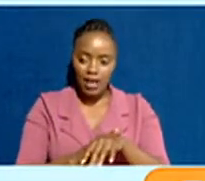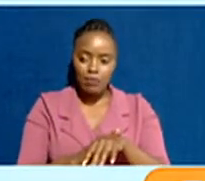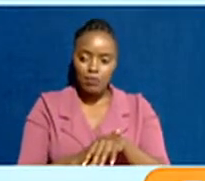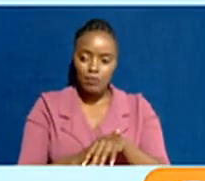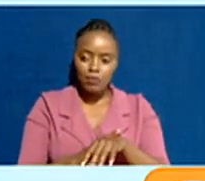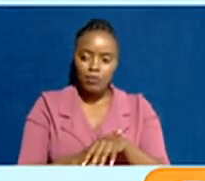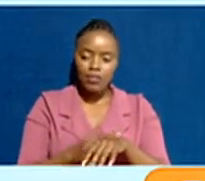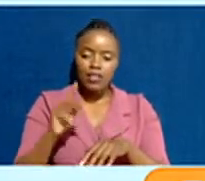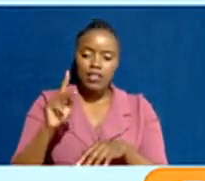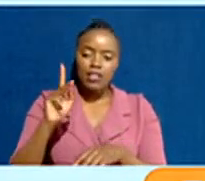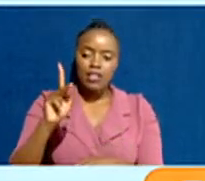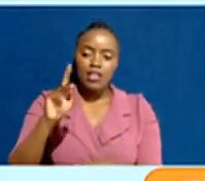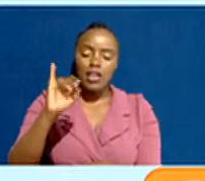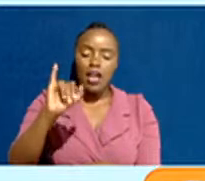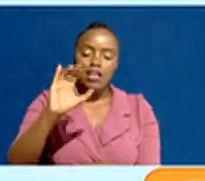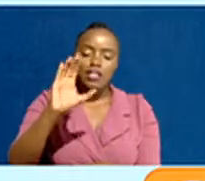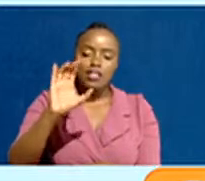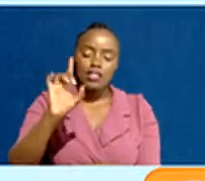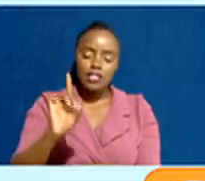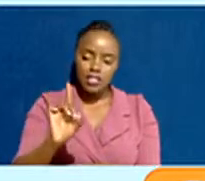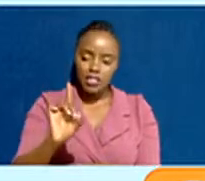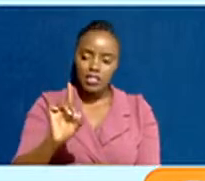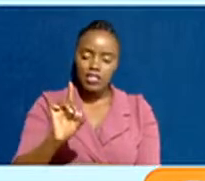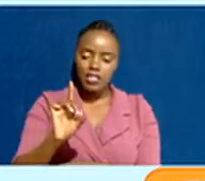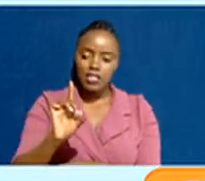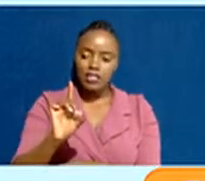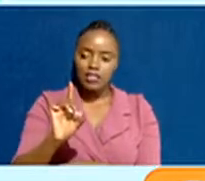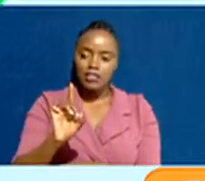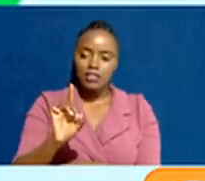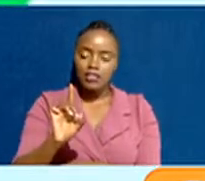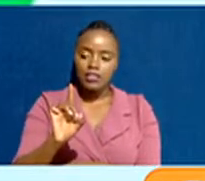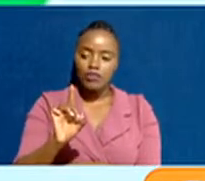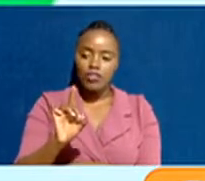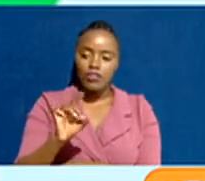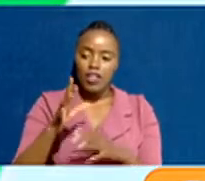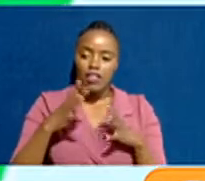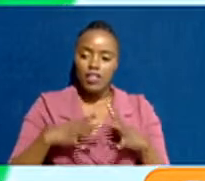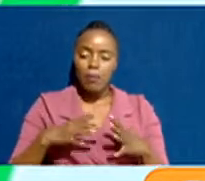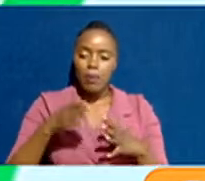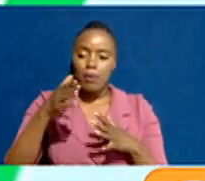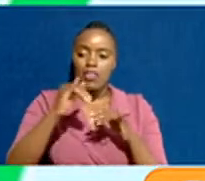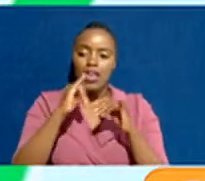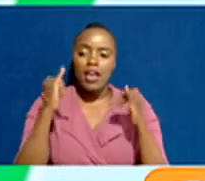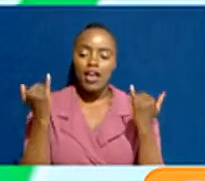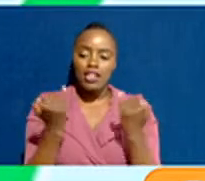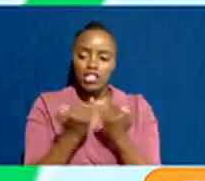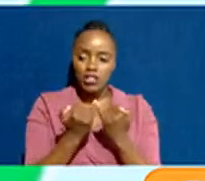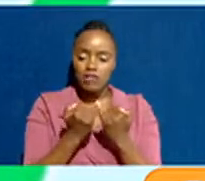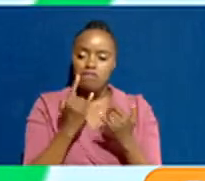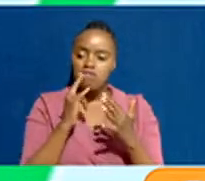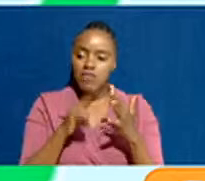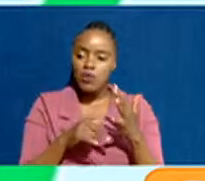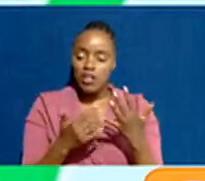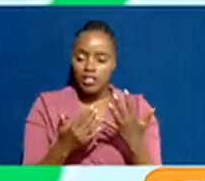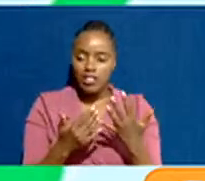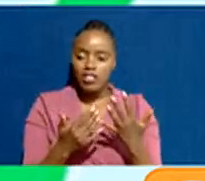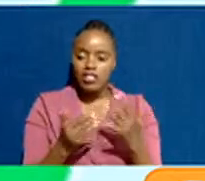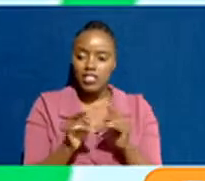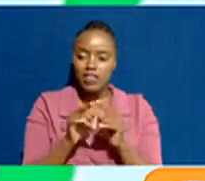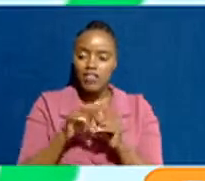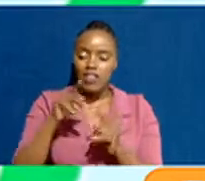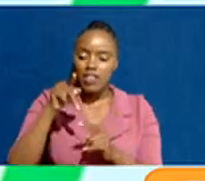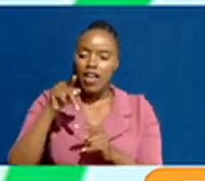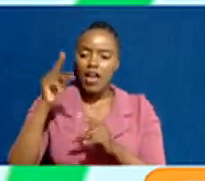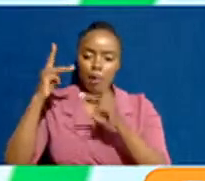the Kenya Institute of Curriculum Development. And the people at the institute are